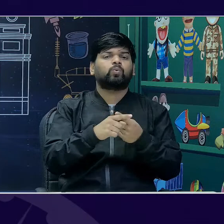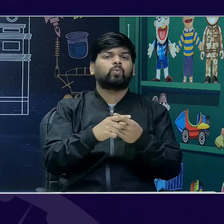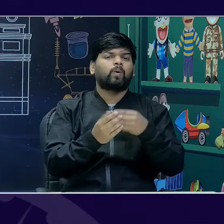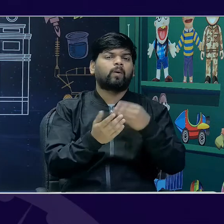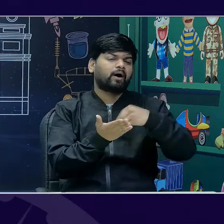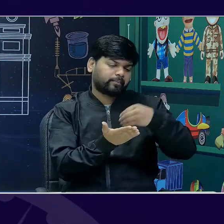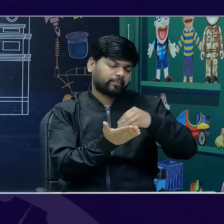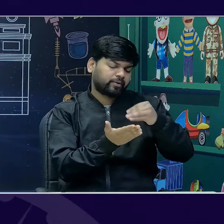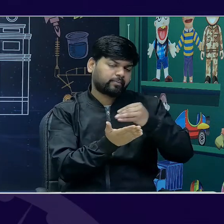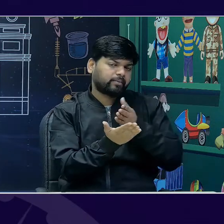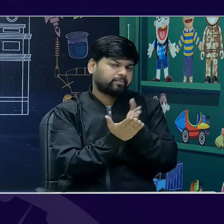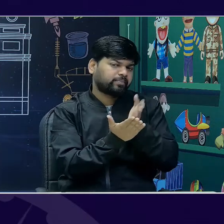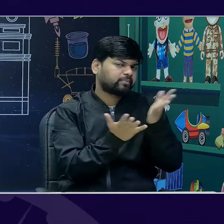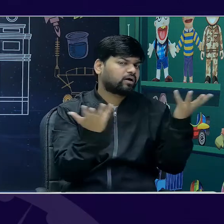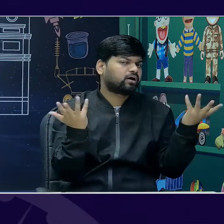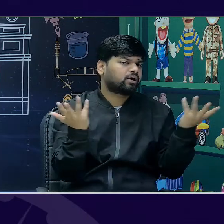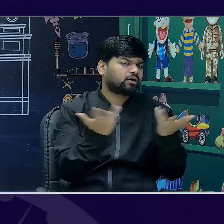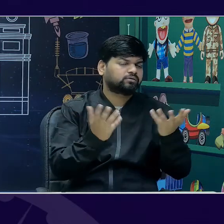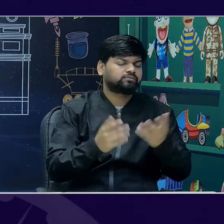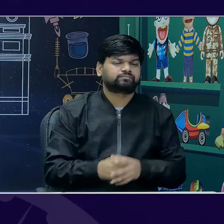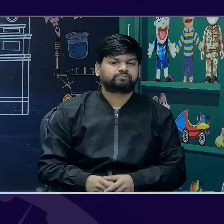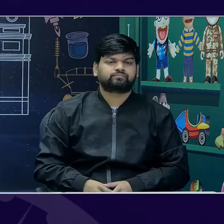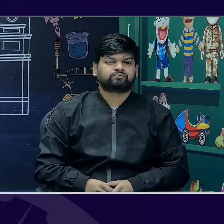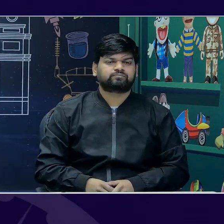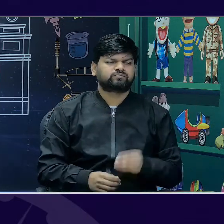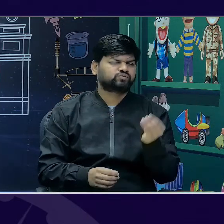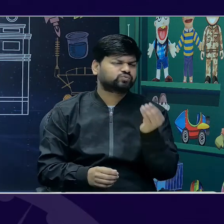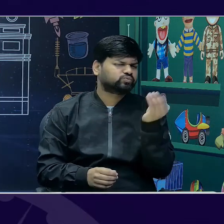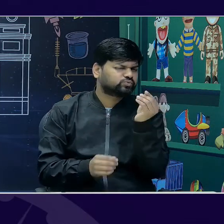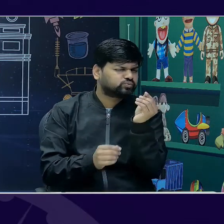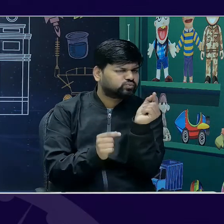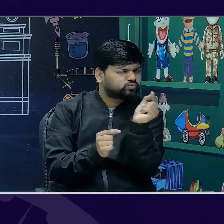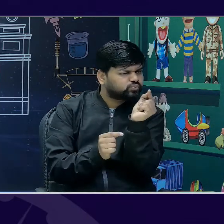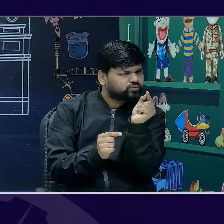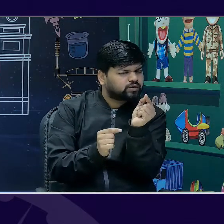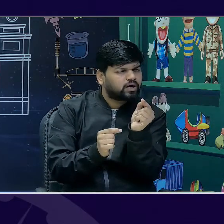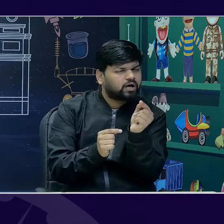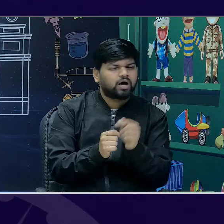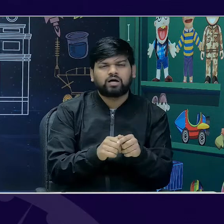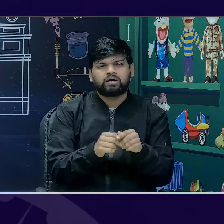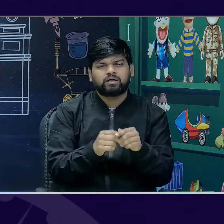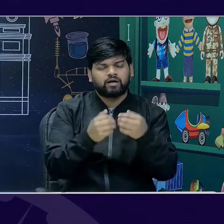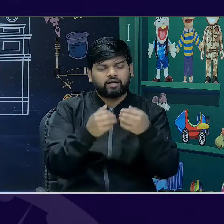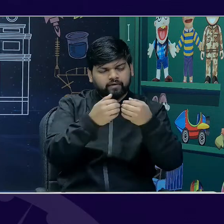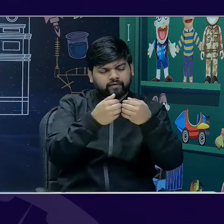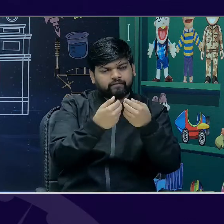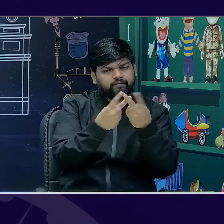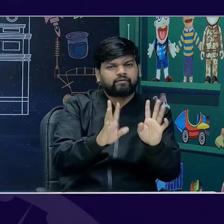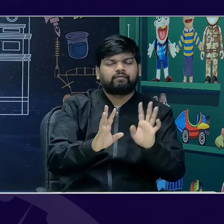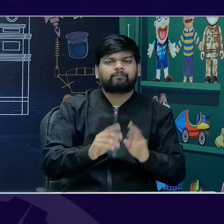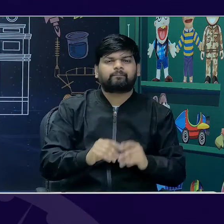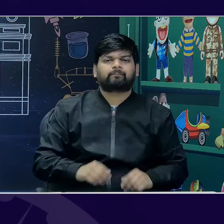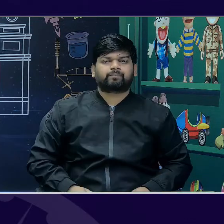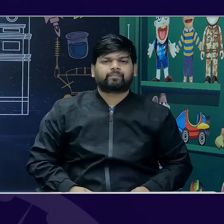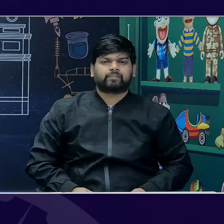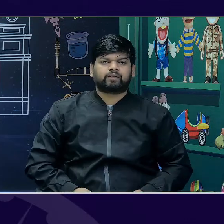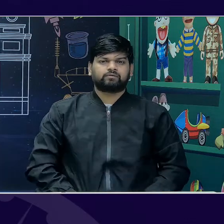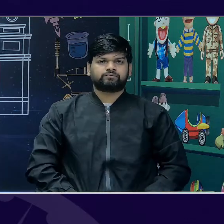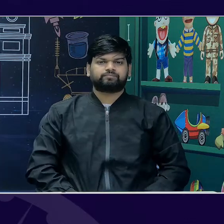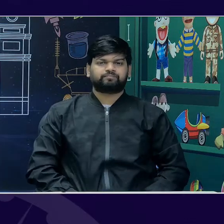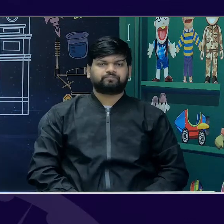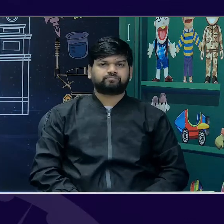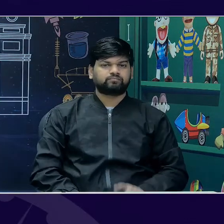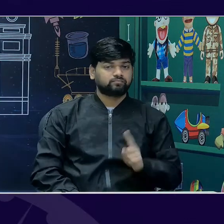we find is that there's a very slight difference. Again, we go back to our simulation activity. When we looked